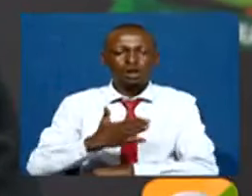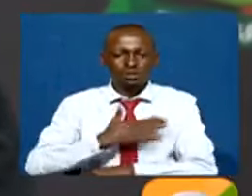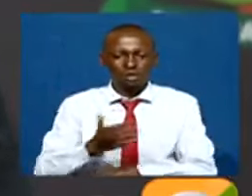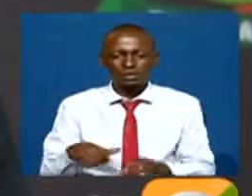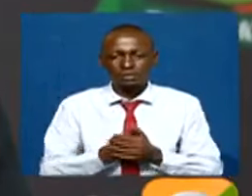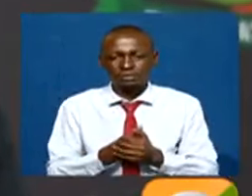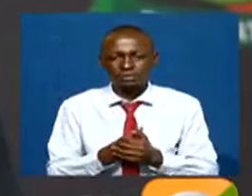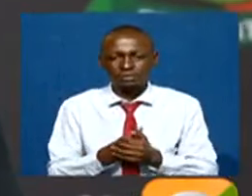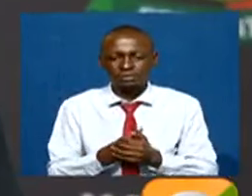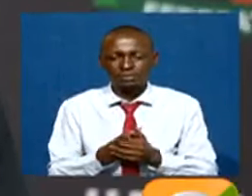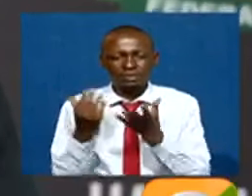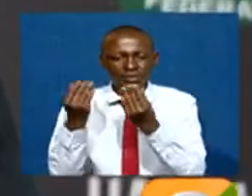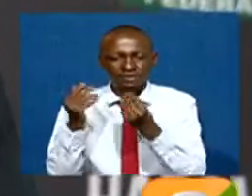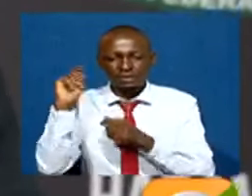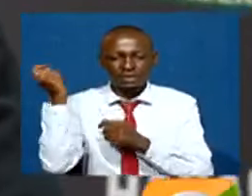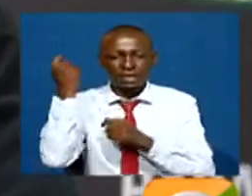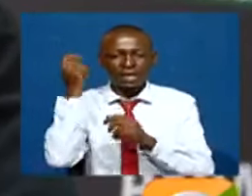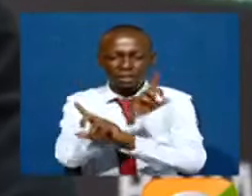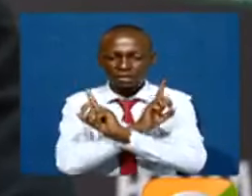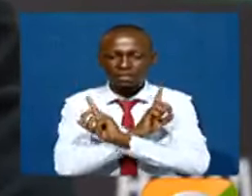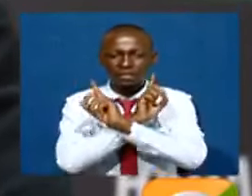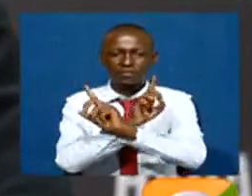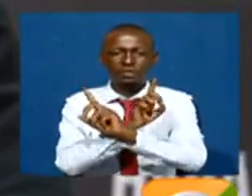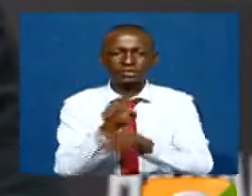it was easier for Kenya to defend in